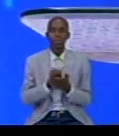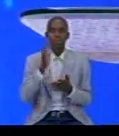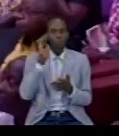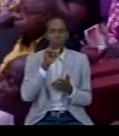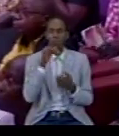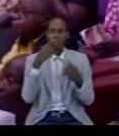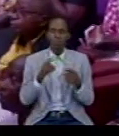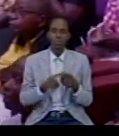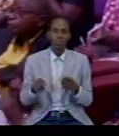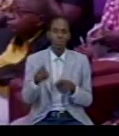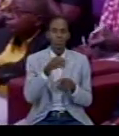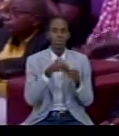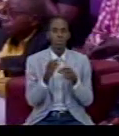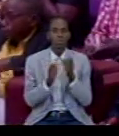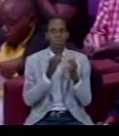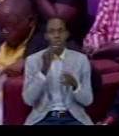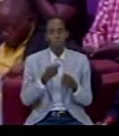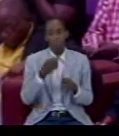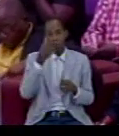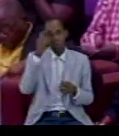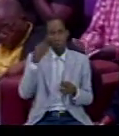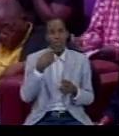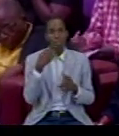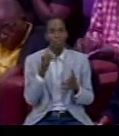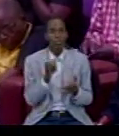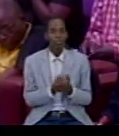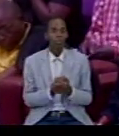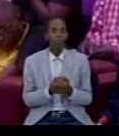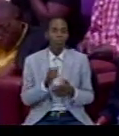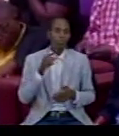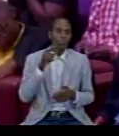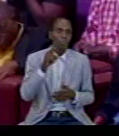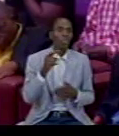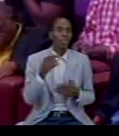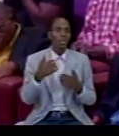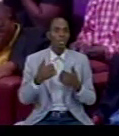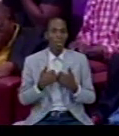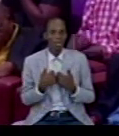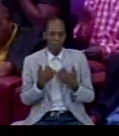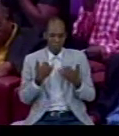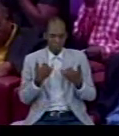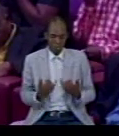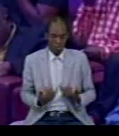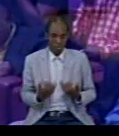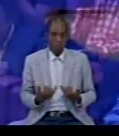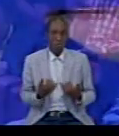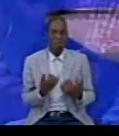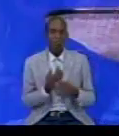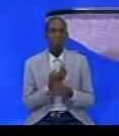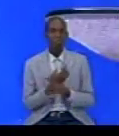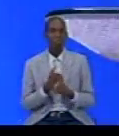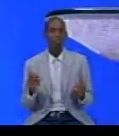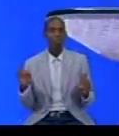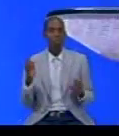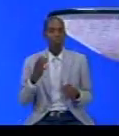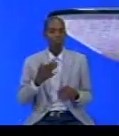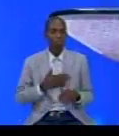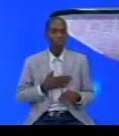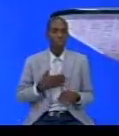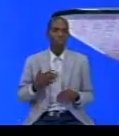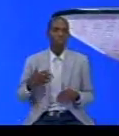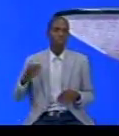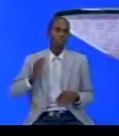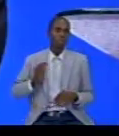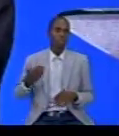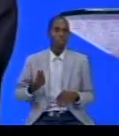happen to you. Because he said, "Thou hast already delivered my soul. You have marked my